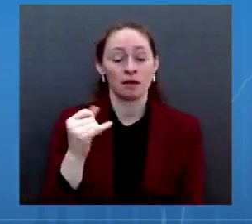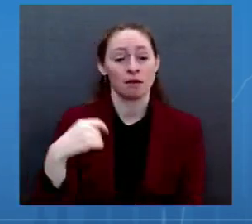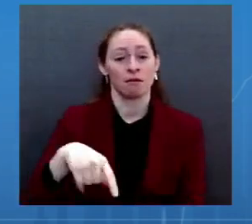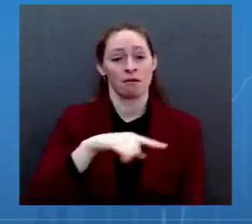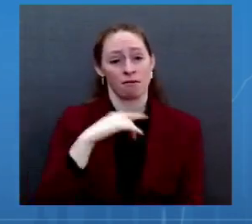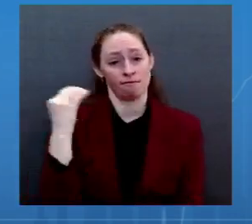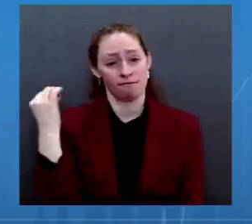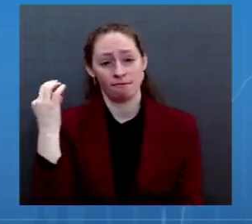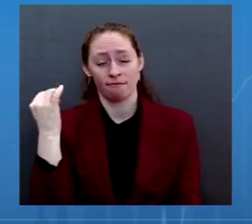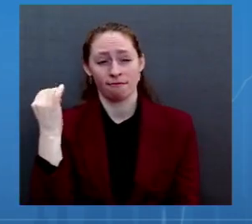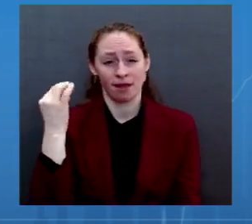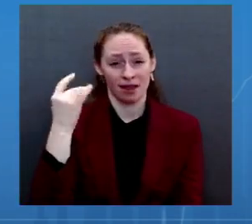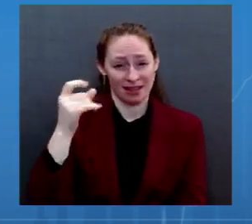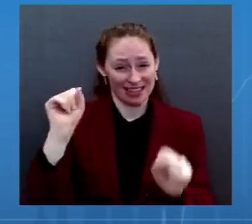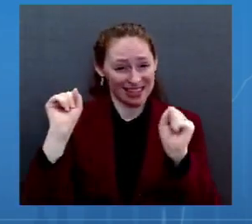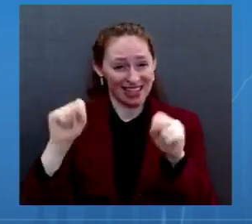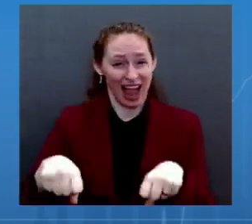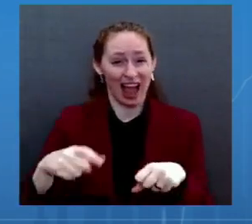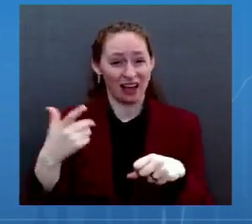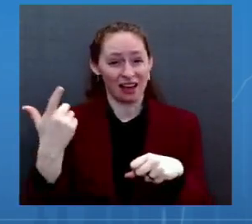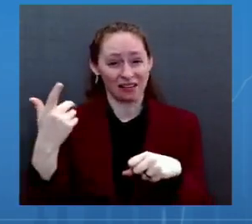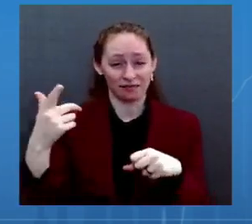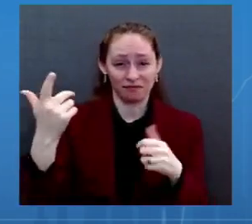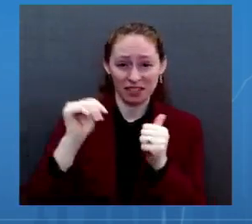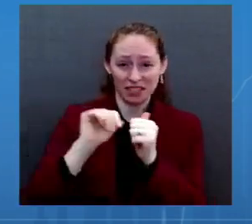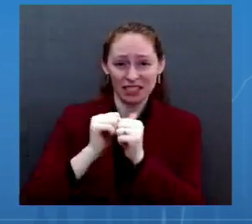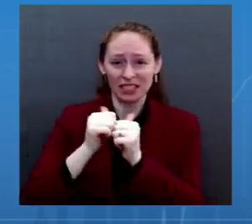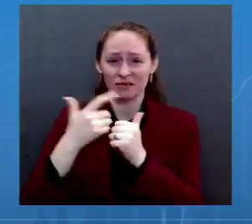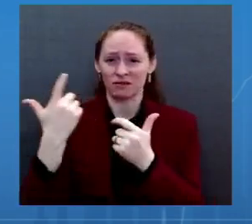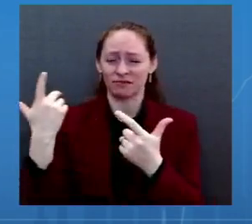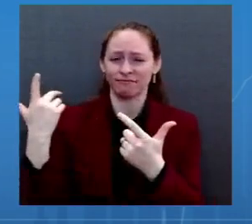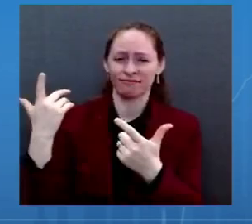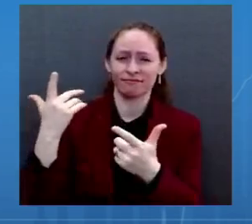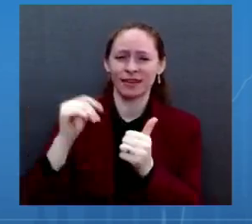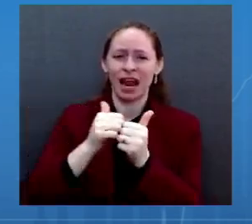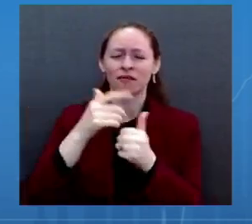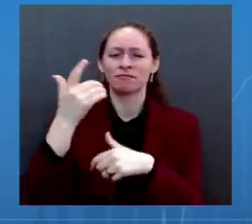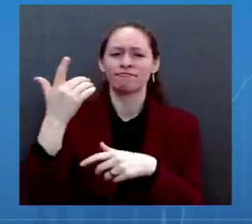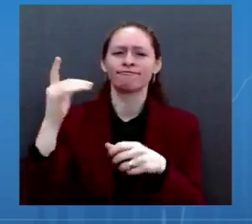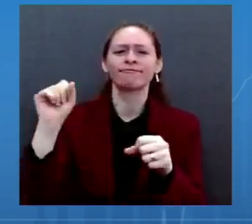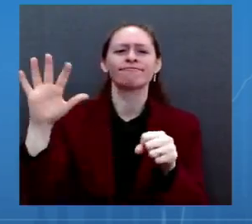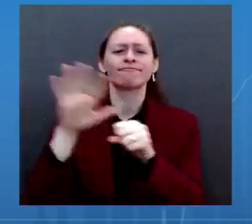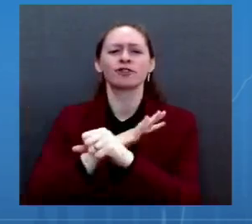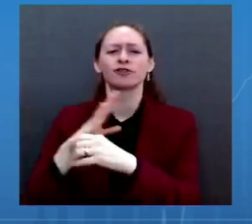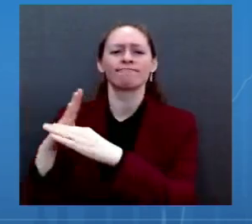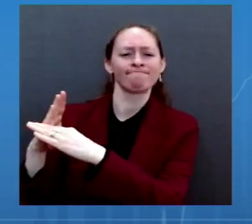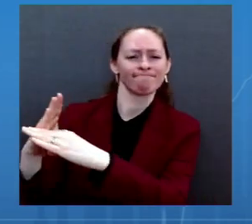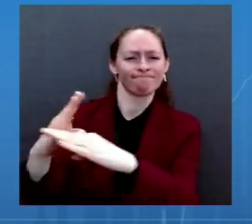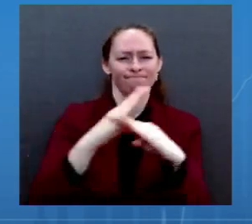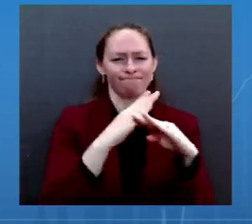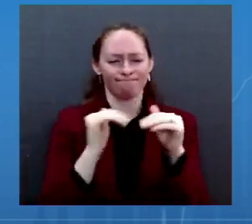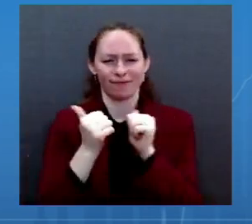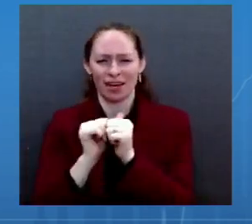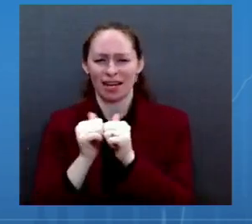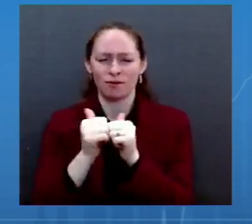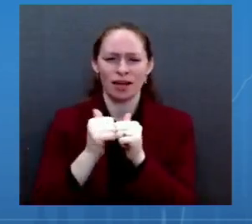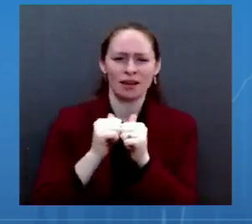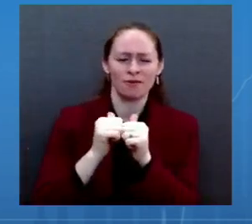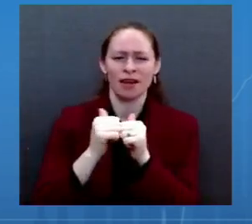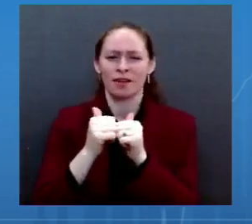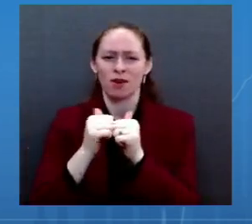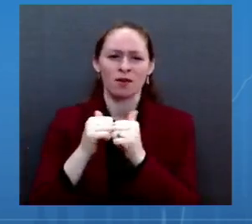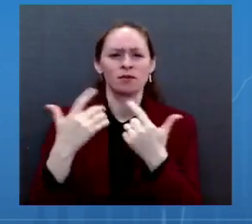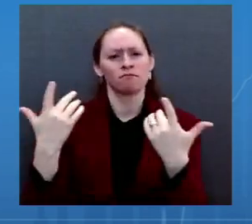to some extent to severe disease. However, as underscored by Dr. Wolinski again, laboratory and